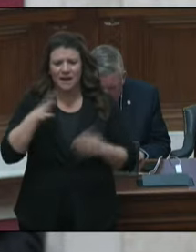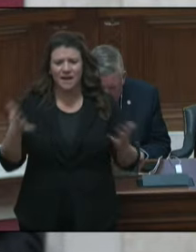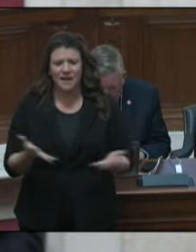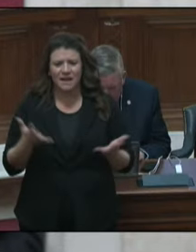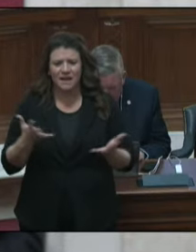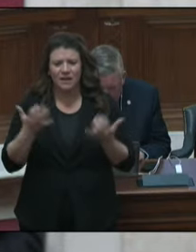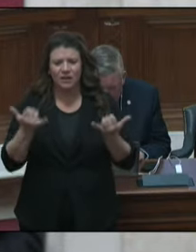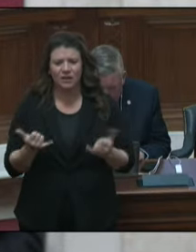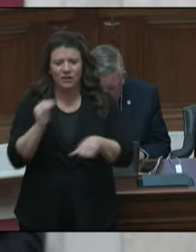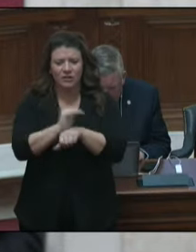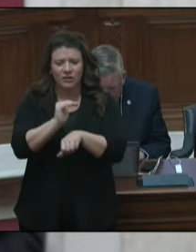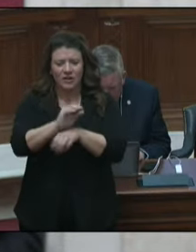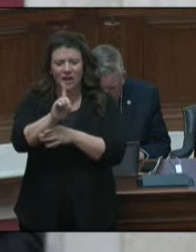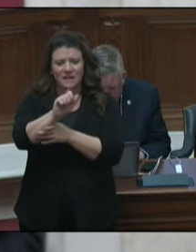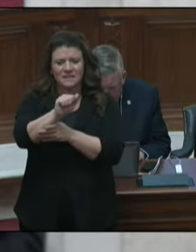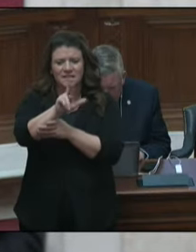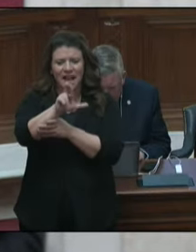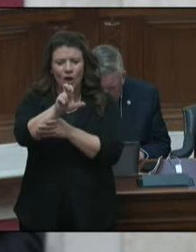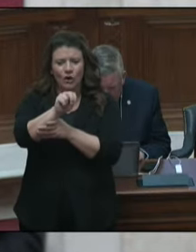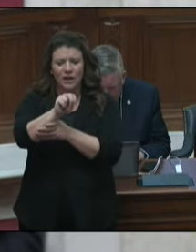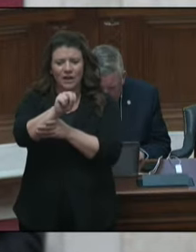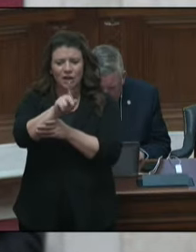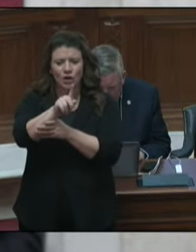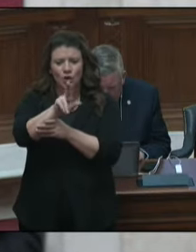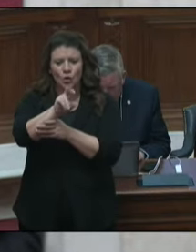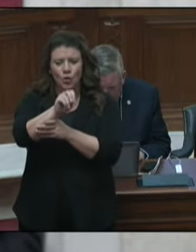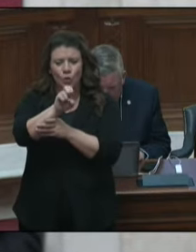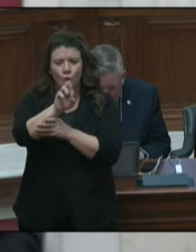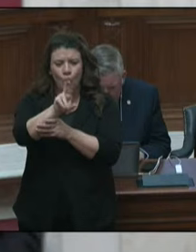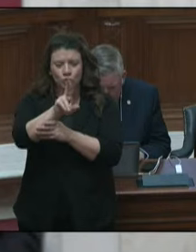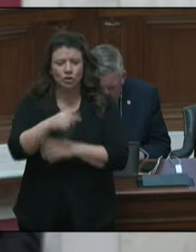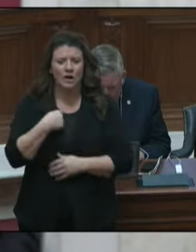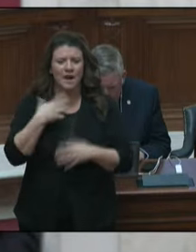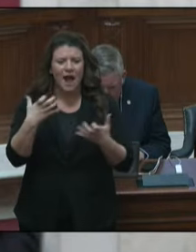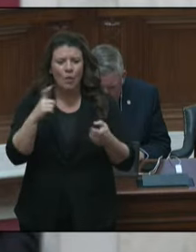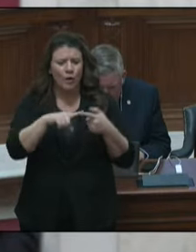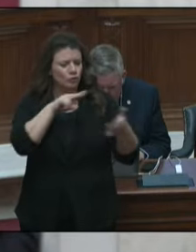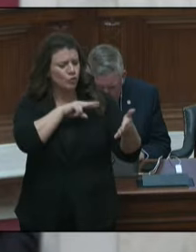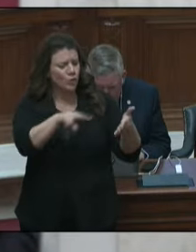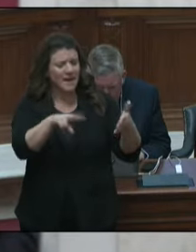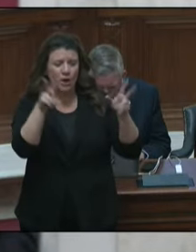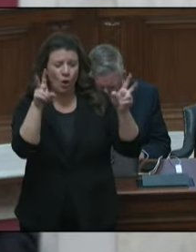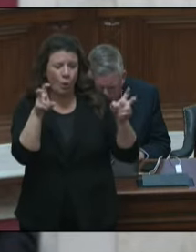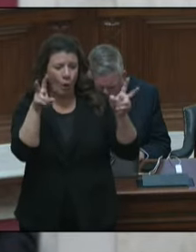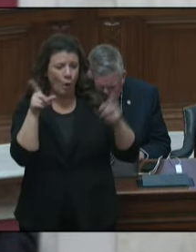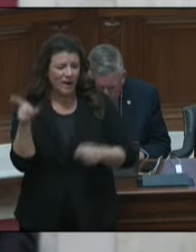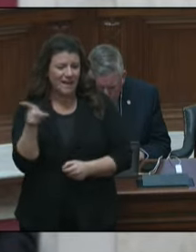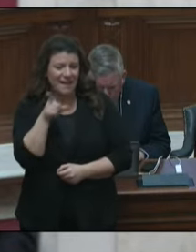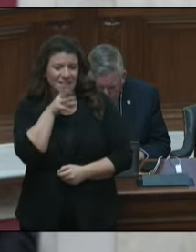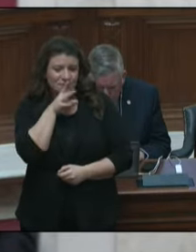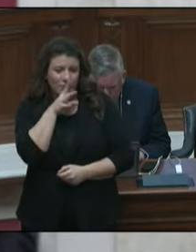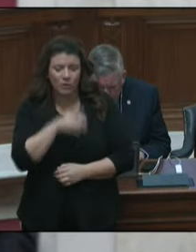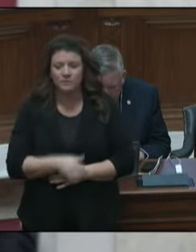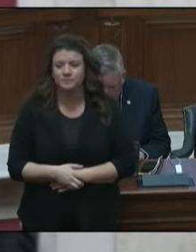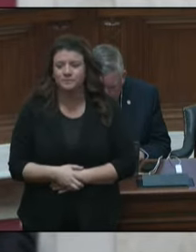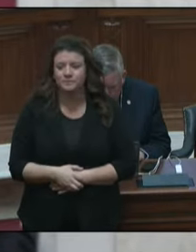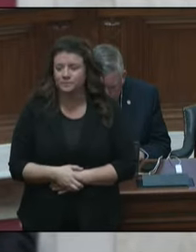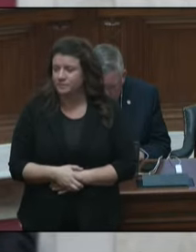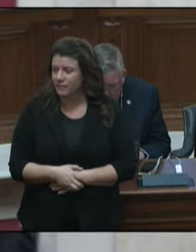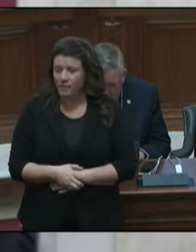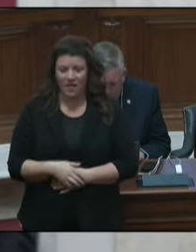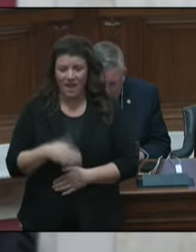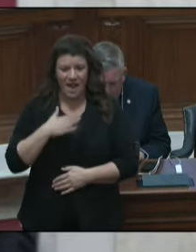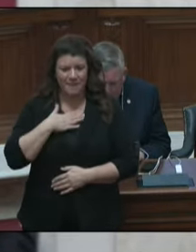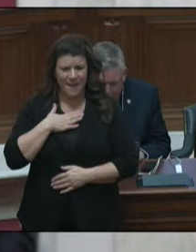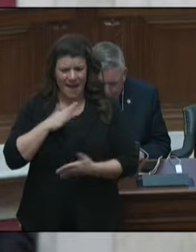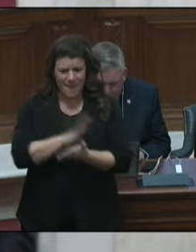is Darren Crozier. And I want to read to you a quote that Darren said. And the glare on this has